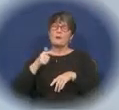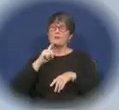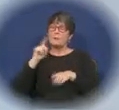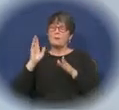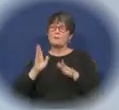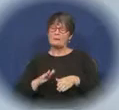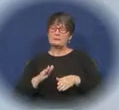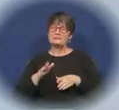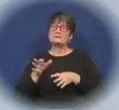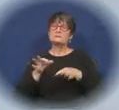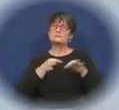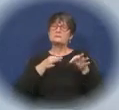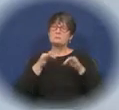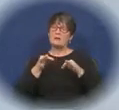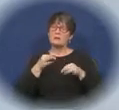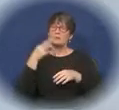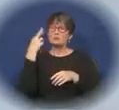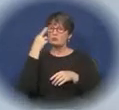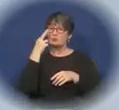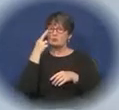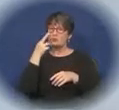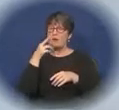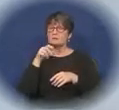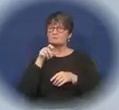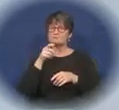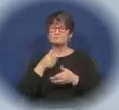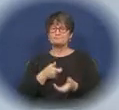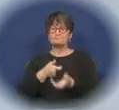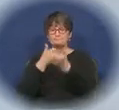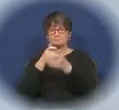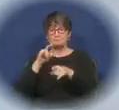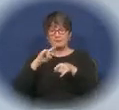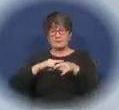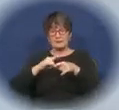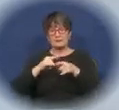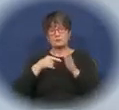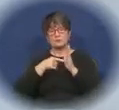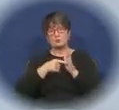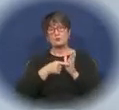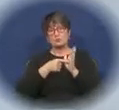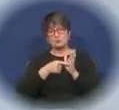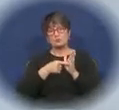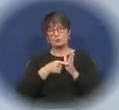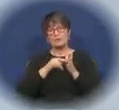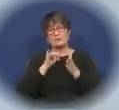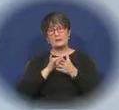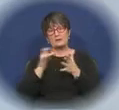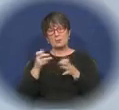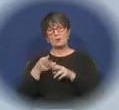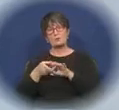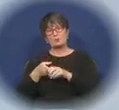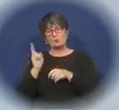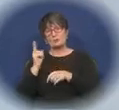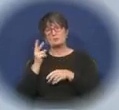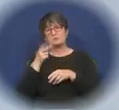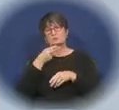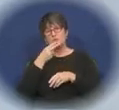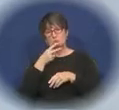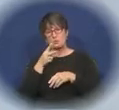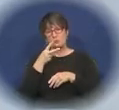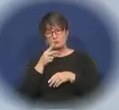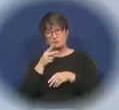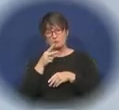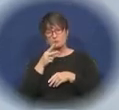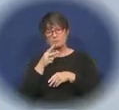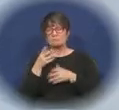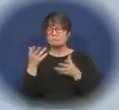commander explained that he shot the cigarette as a symbolic action to quit his habit of smoking.